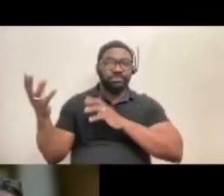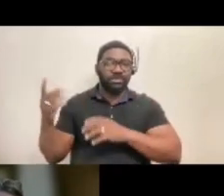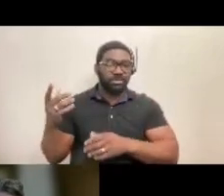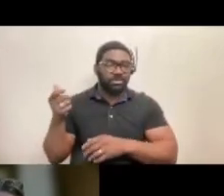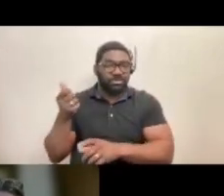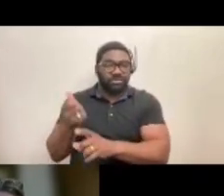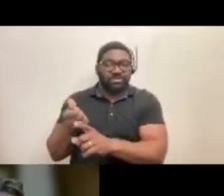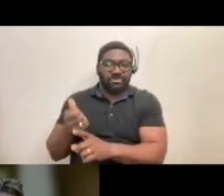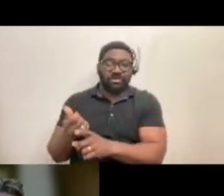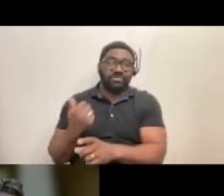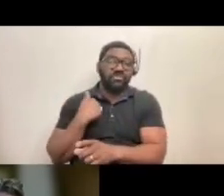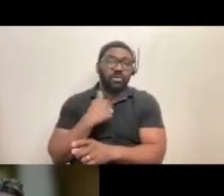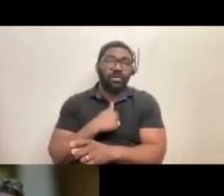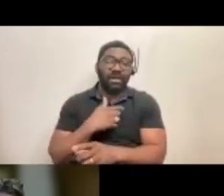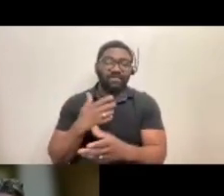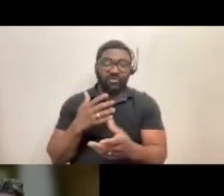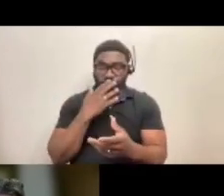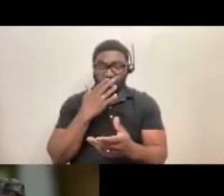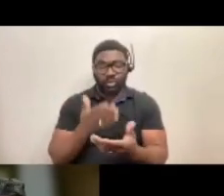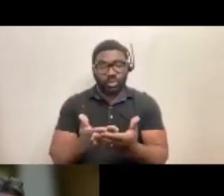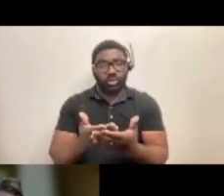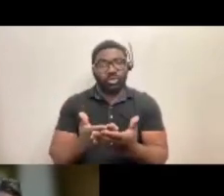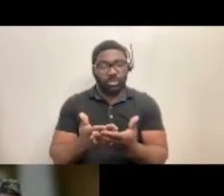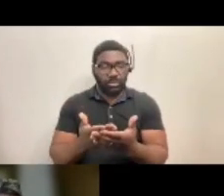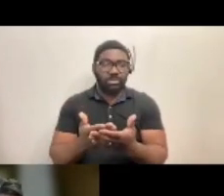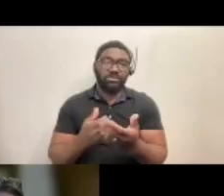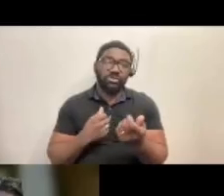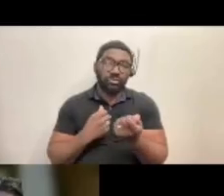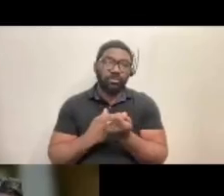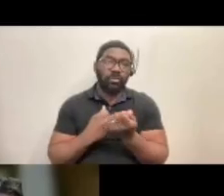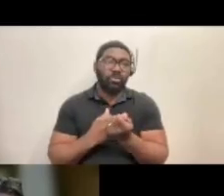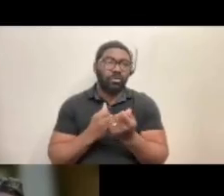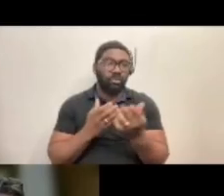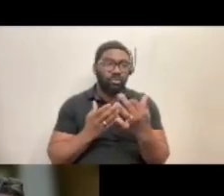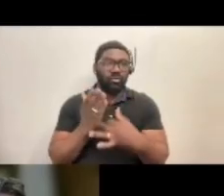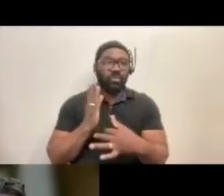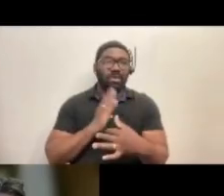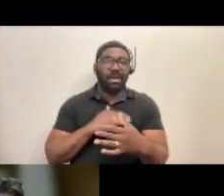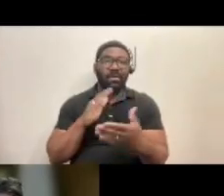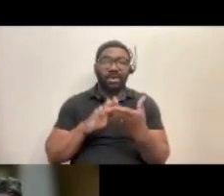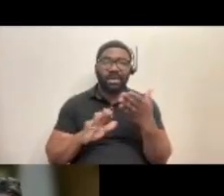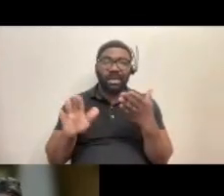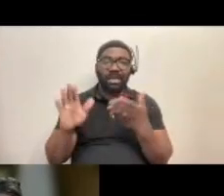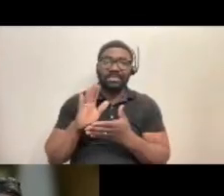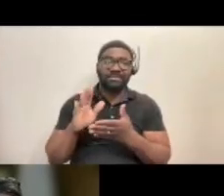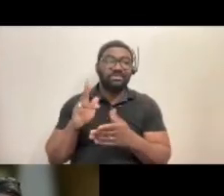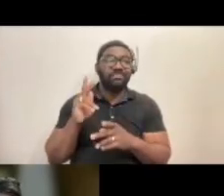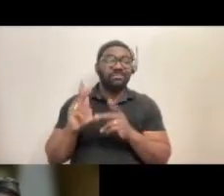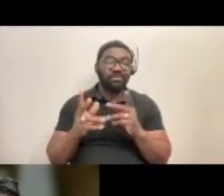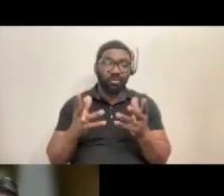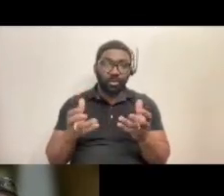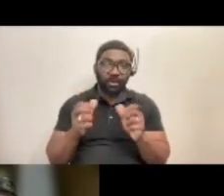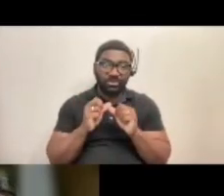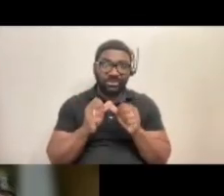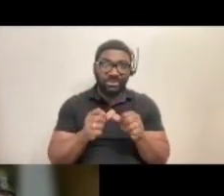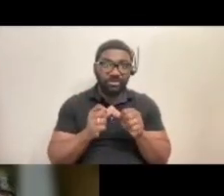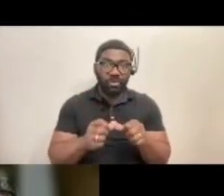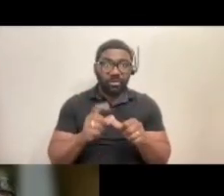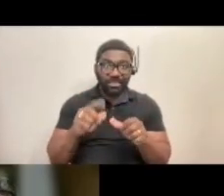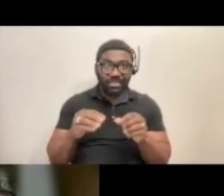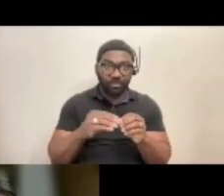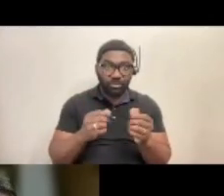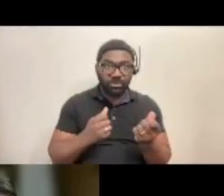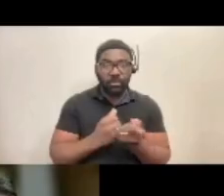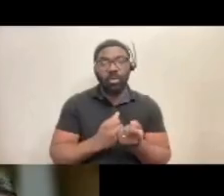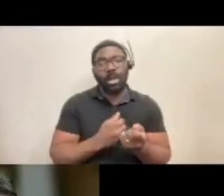really robust wraparound supports at our colleges to kind of help folks that they want to keep going, but maybe they needed some